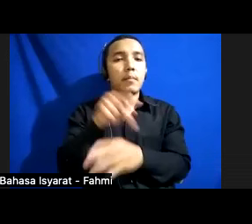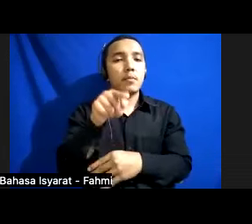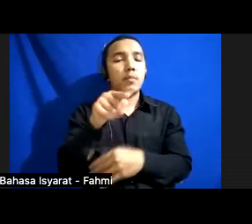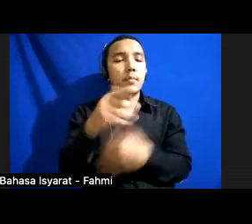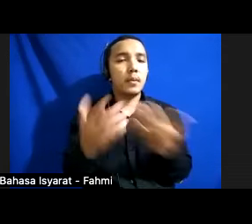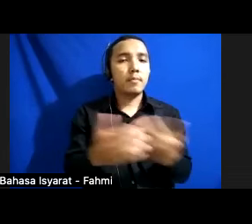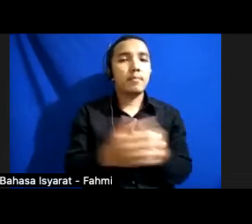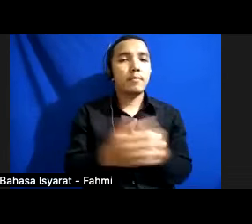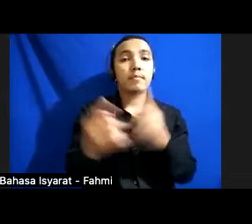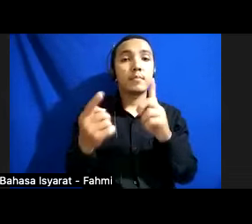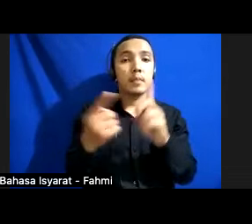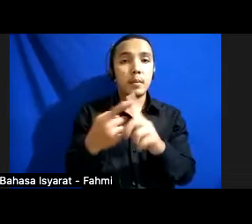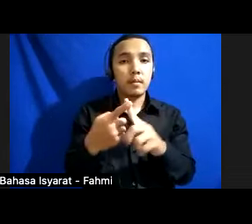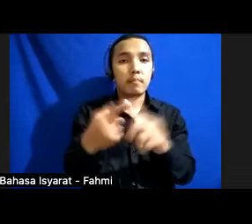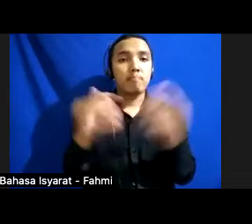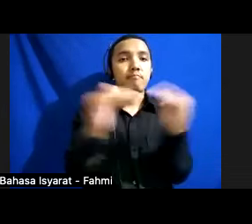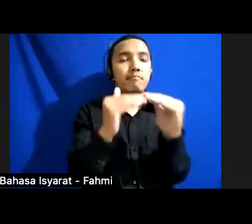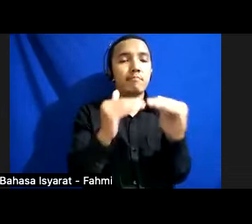1,